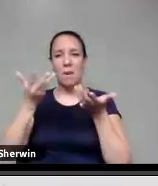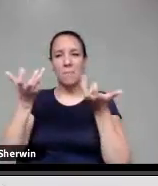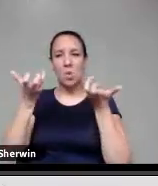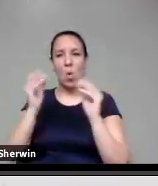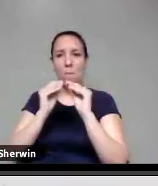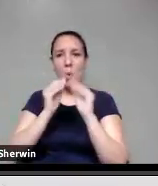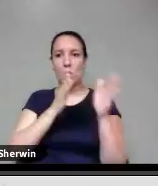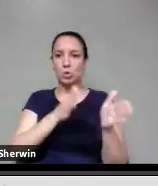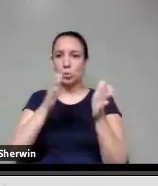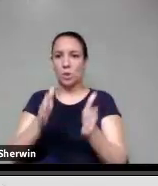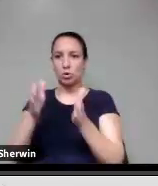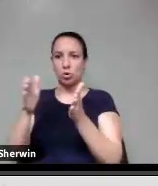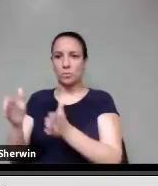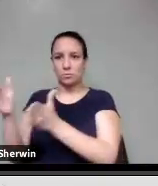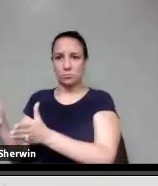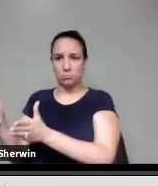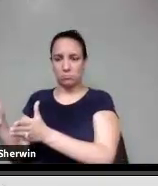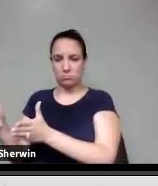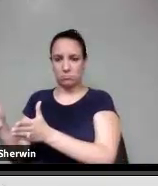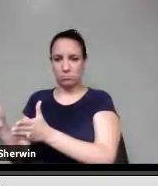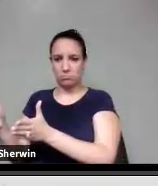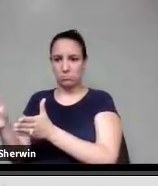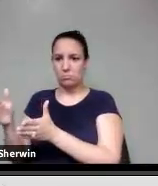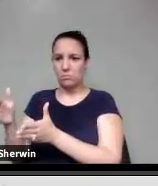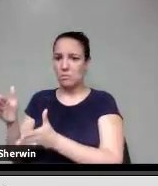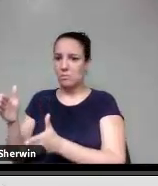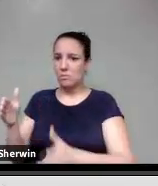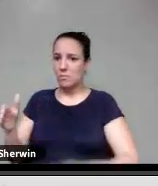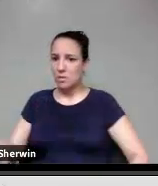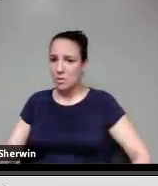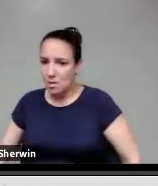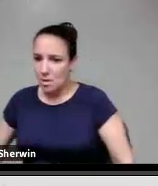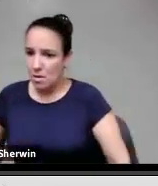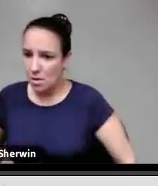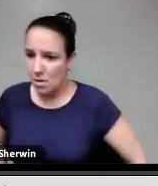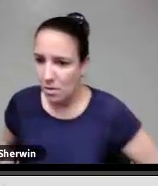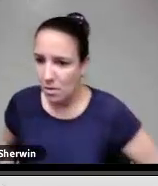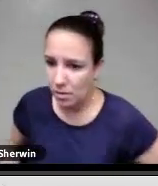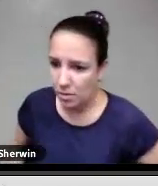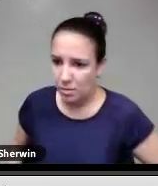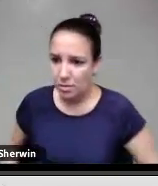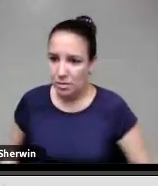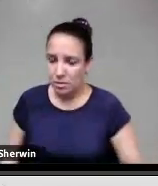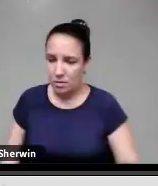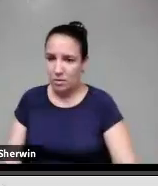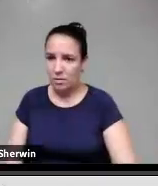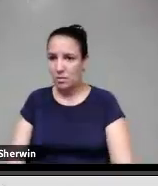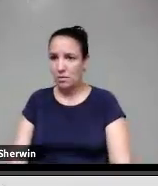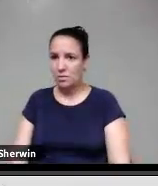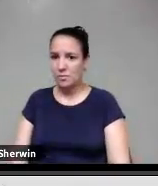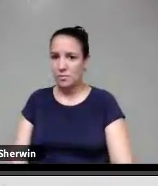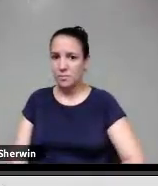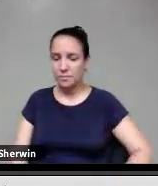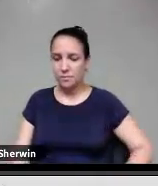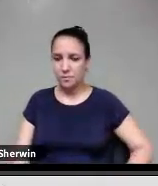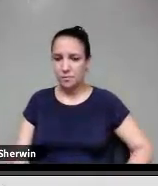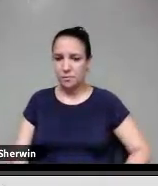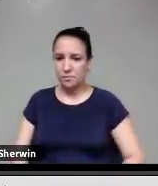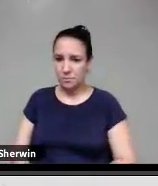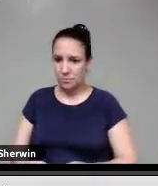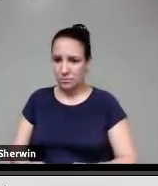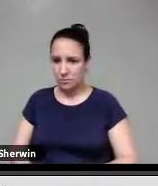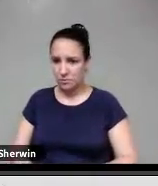to getting a little, some of us start to get more reserved in our comments and our willingness to share, because what will somebody think of that? And as teens, they